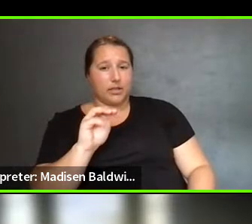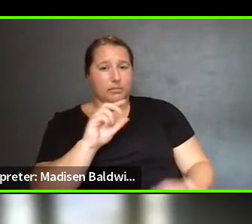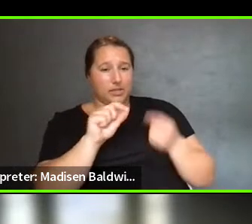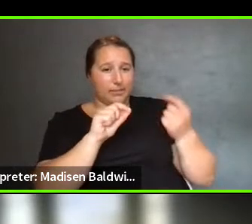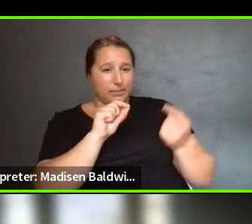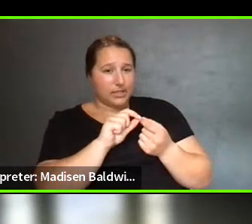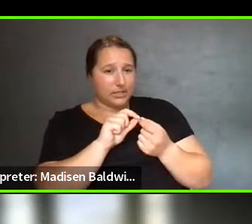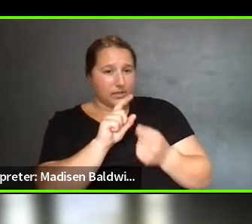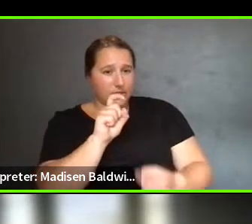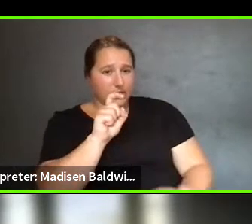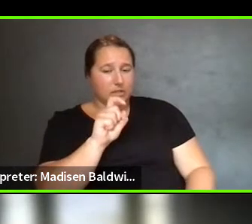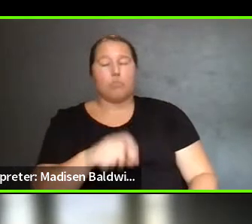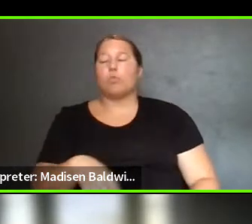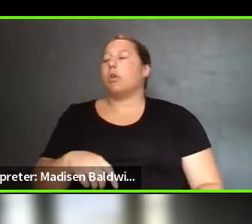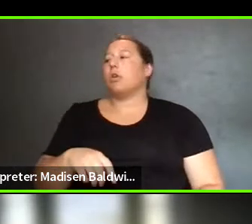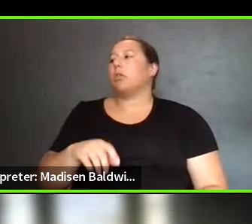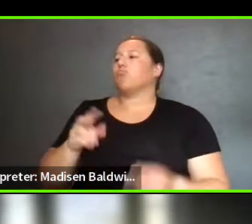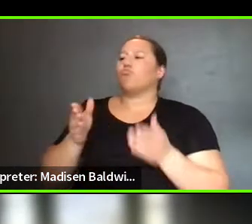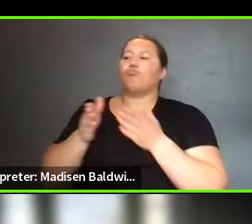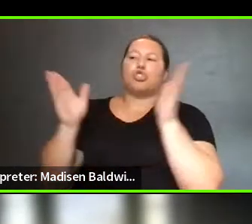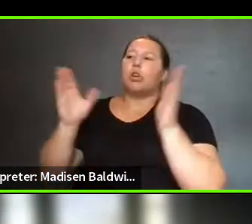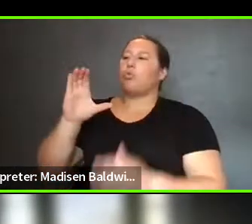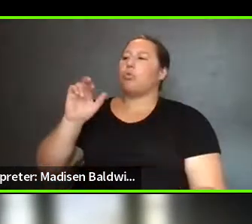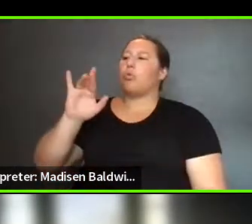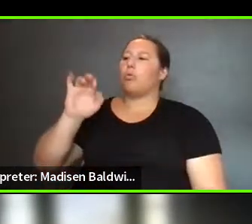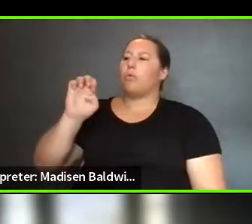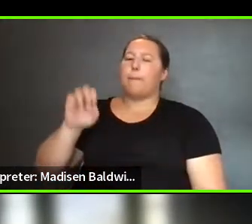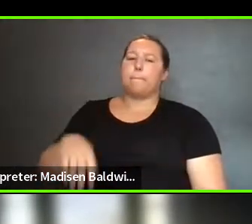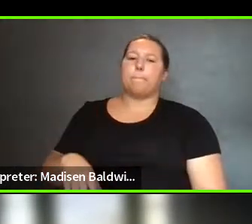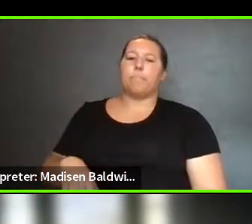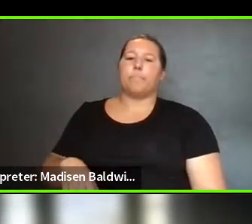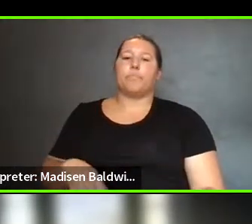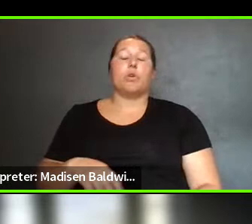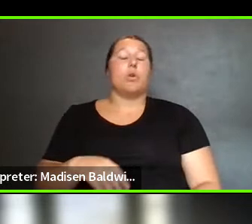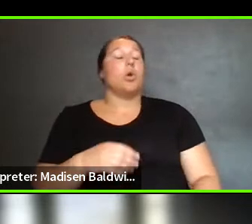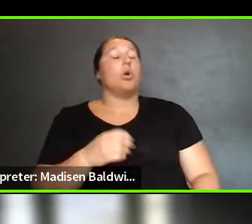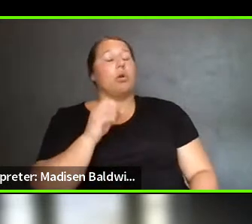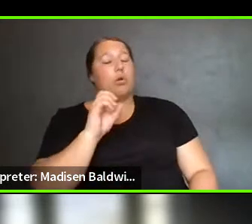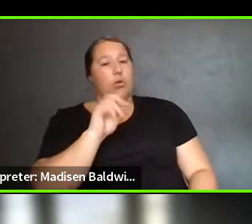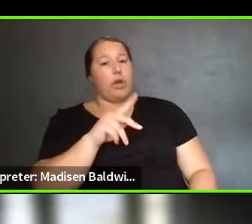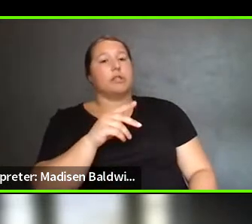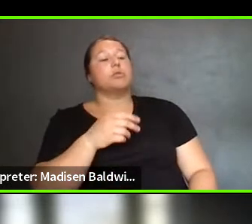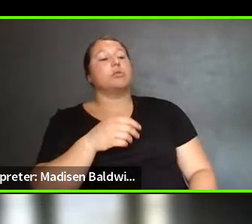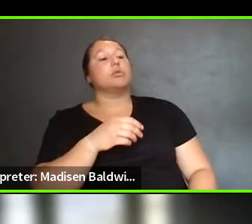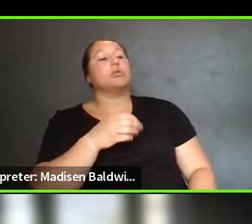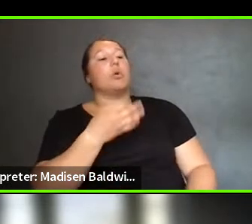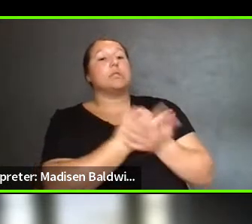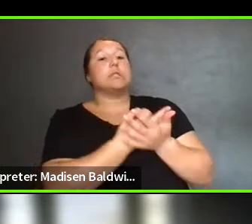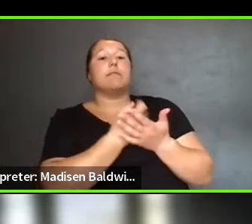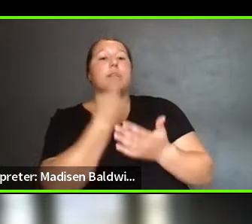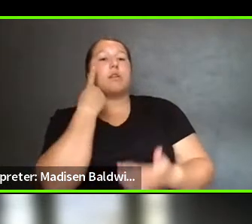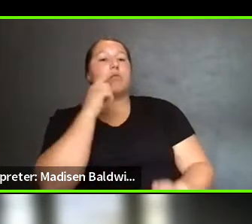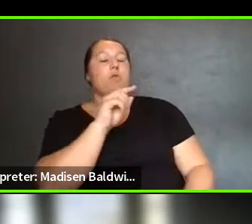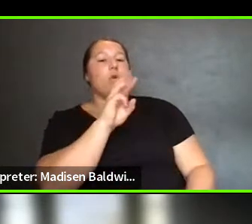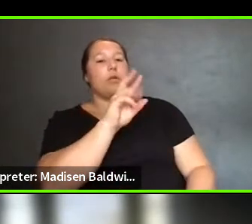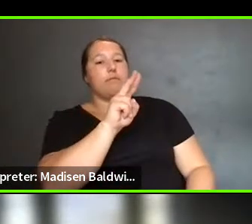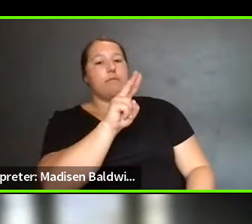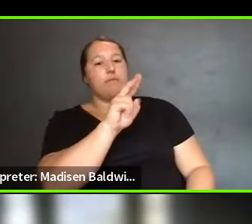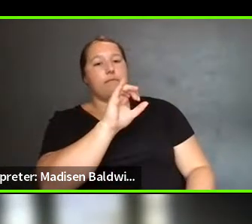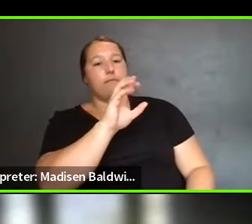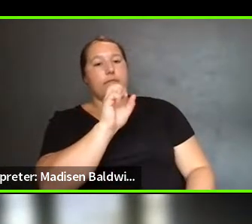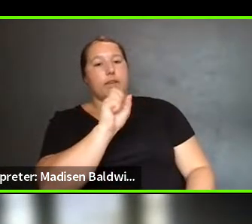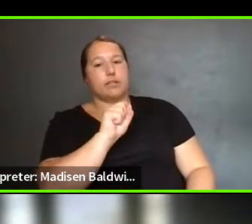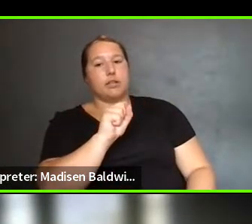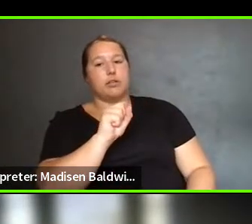Right, victims of crime in general. Well, okay, so the funding for victims of crime and homicide victims comes from